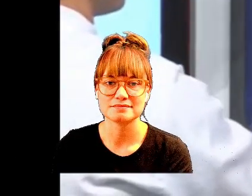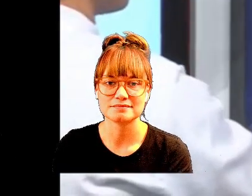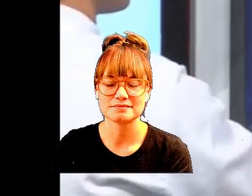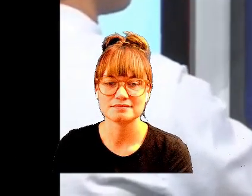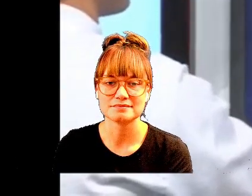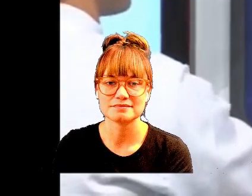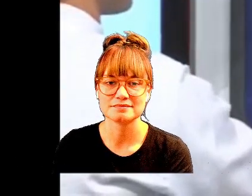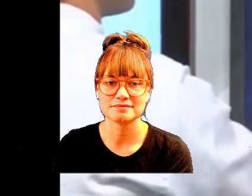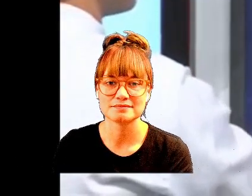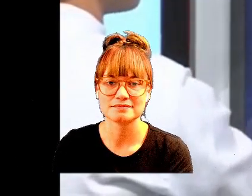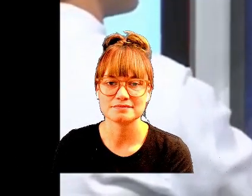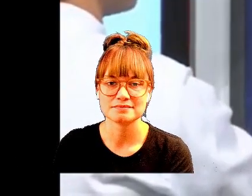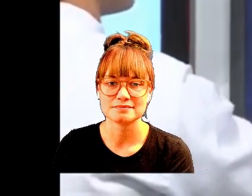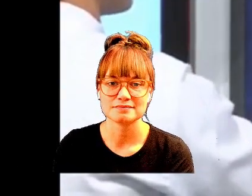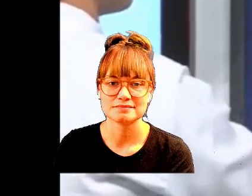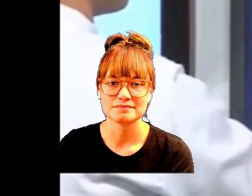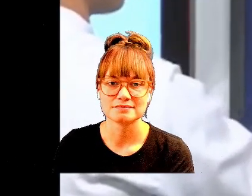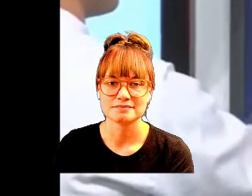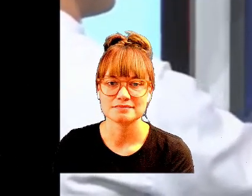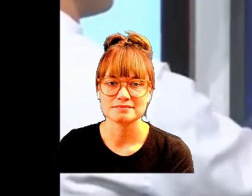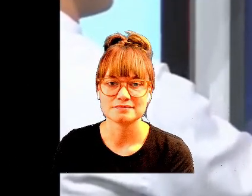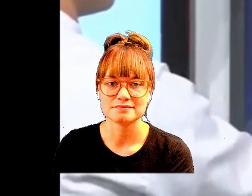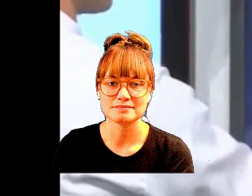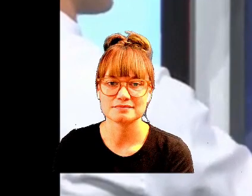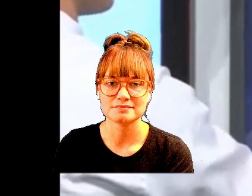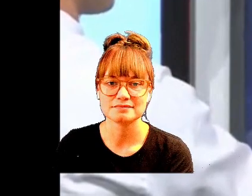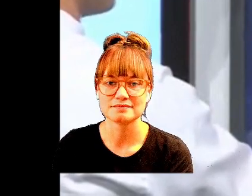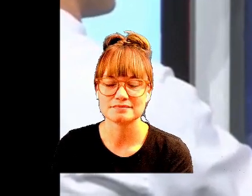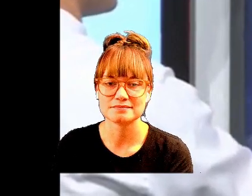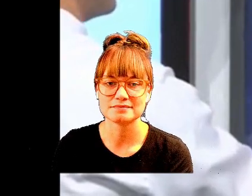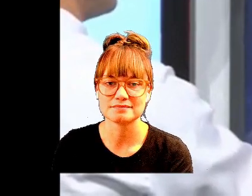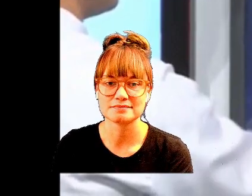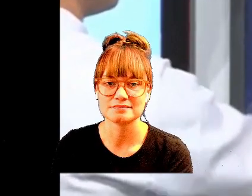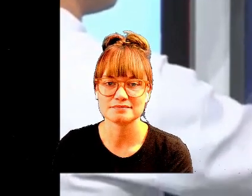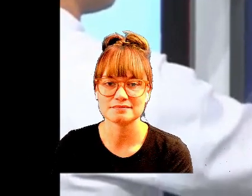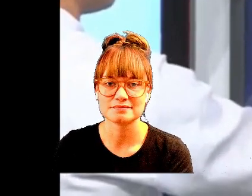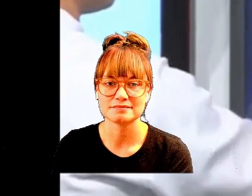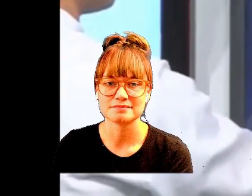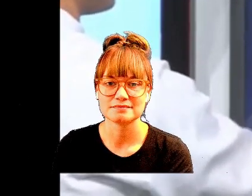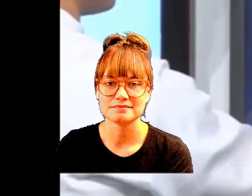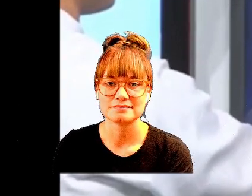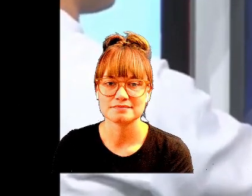Well, let's multiply by 3 and see if we get it. 6 times 3 is 18.